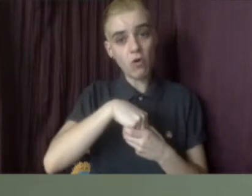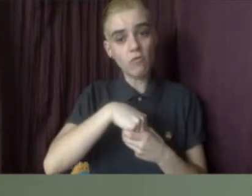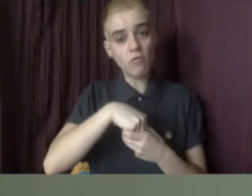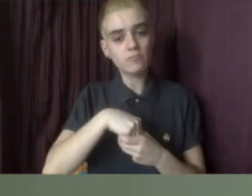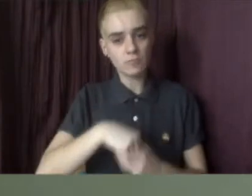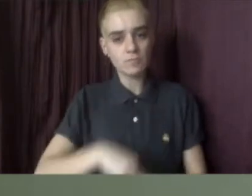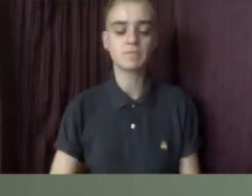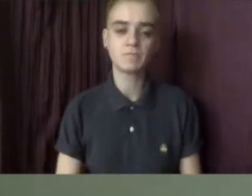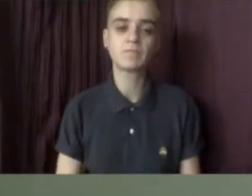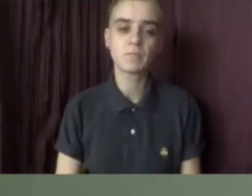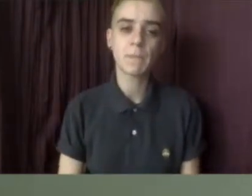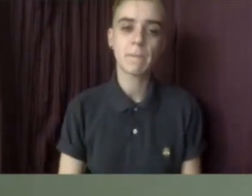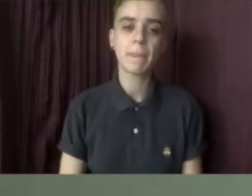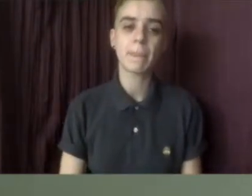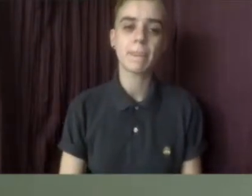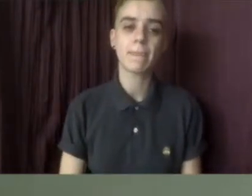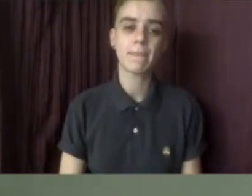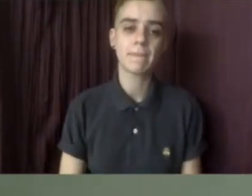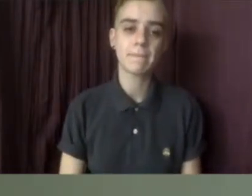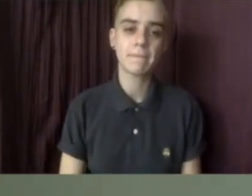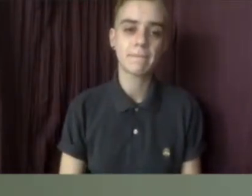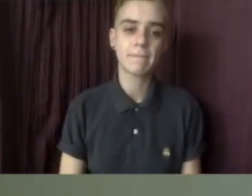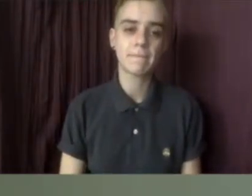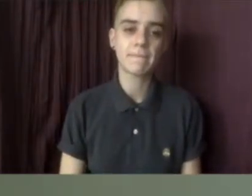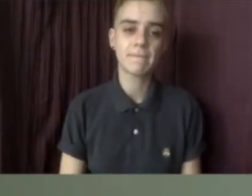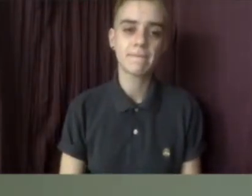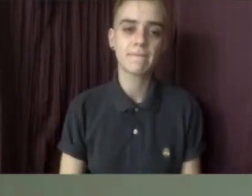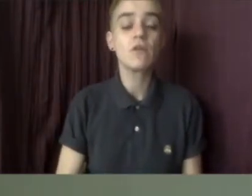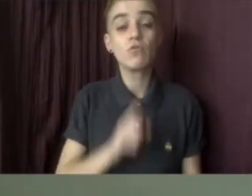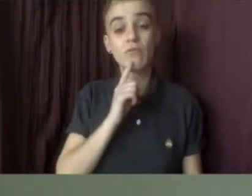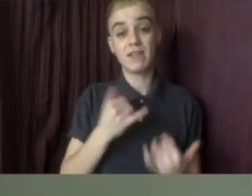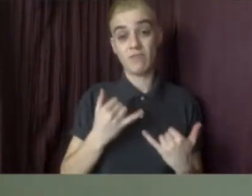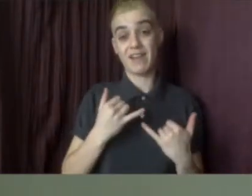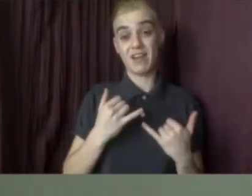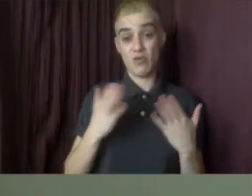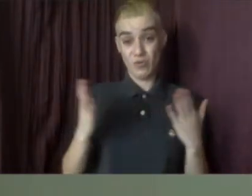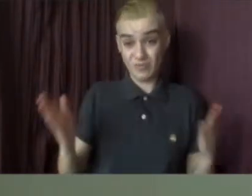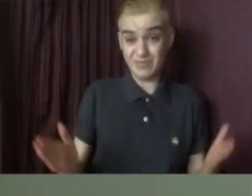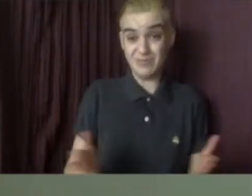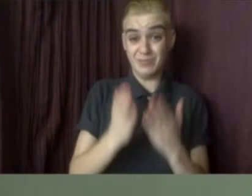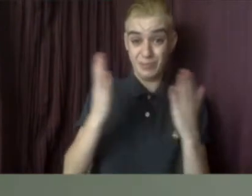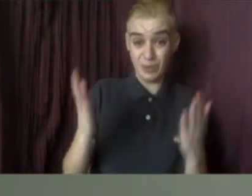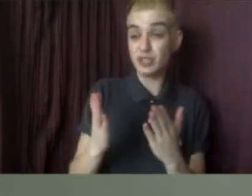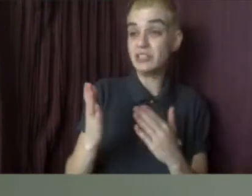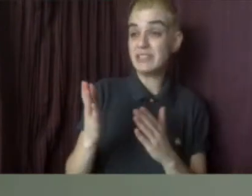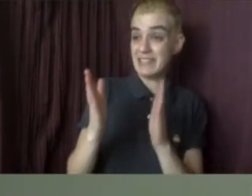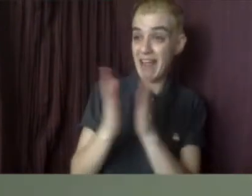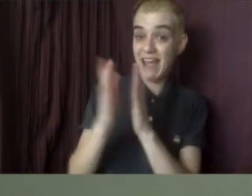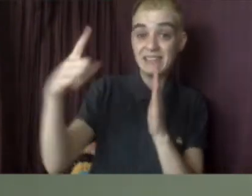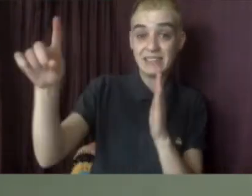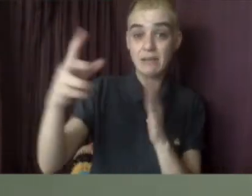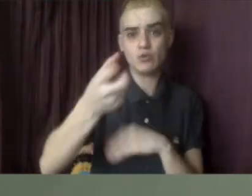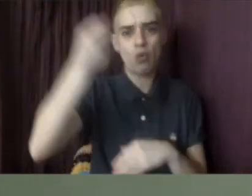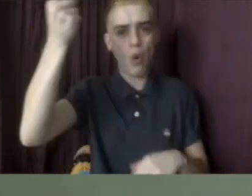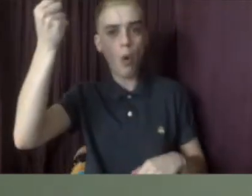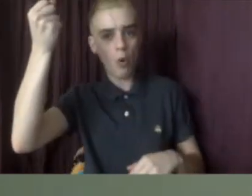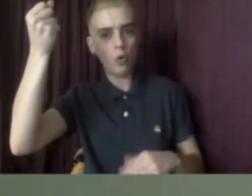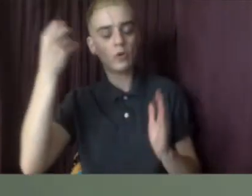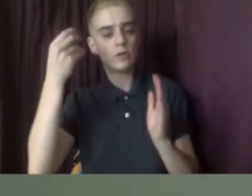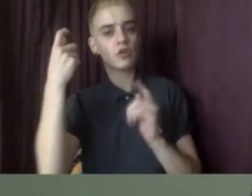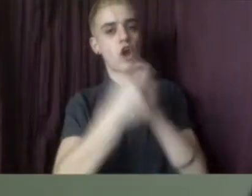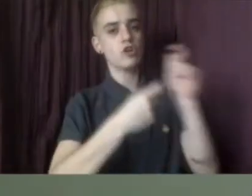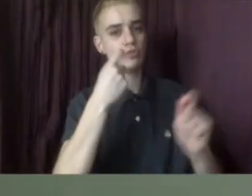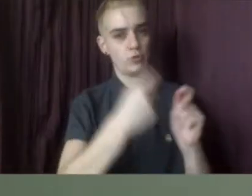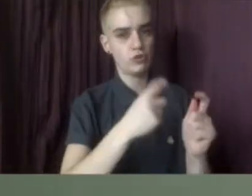And I think that's kind of threads the needle quite well, is to urge them to not make campaign contributions, to not set up